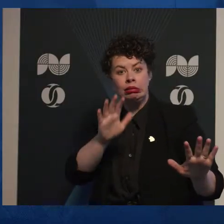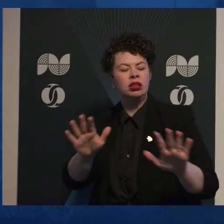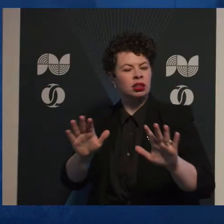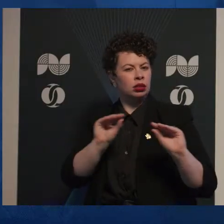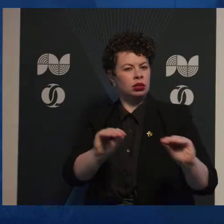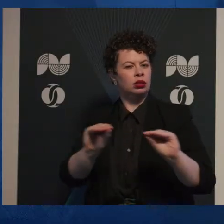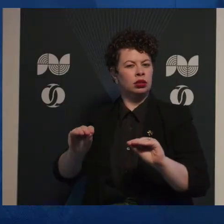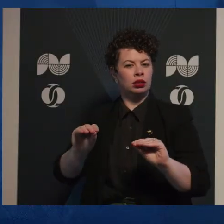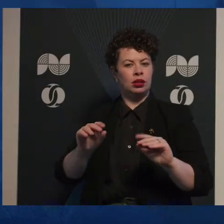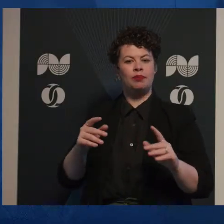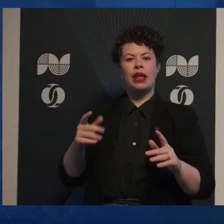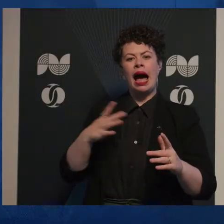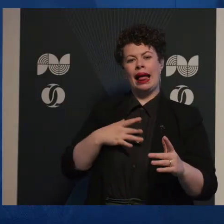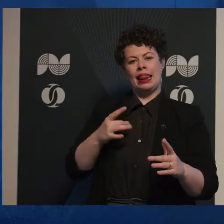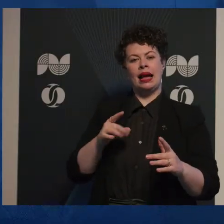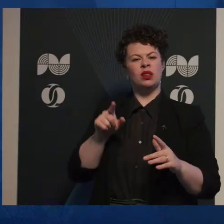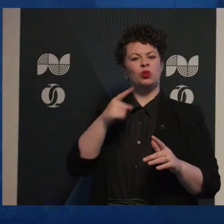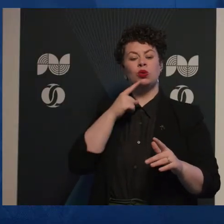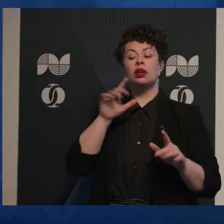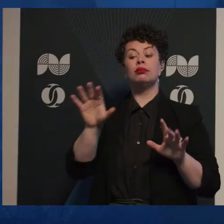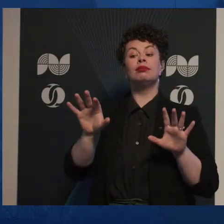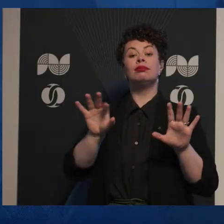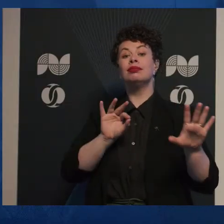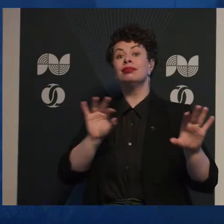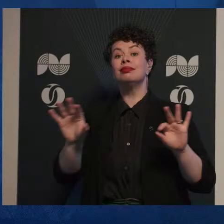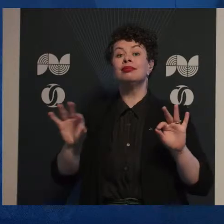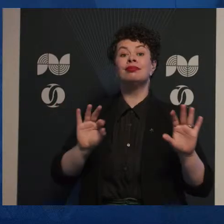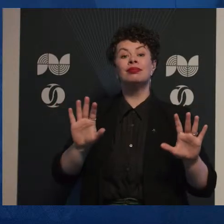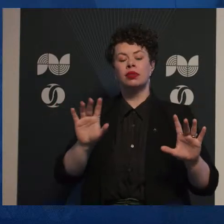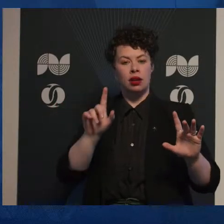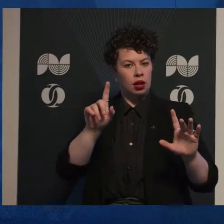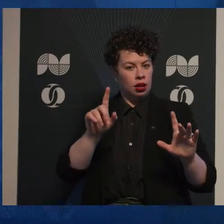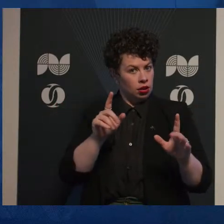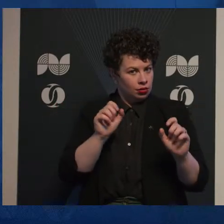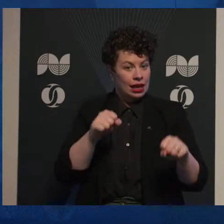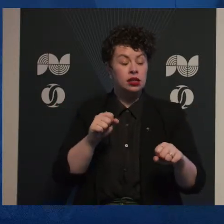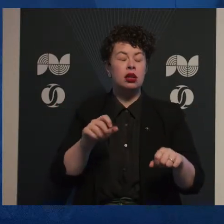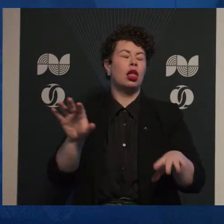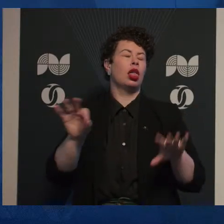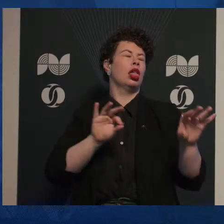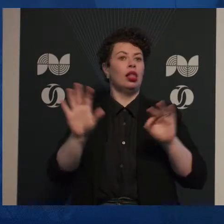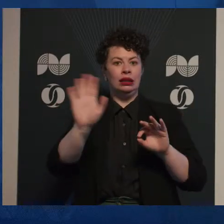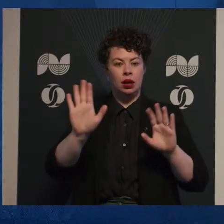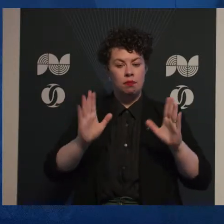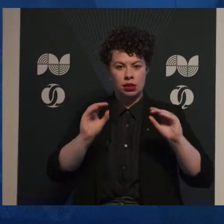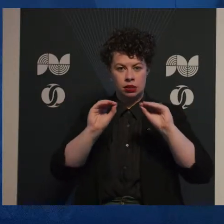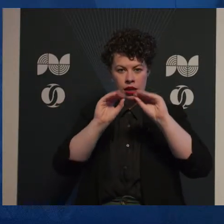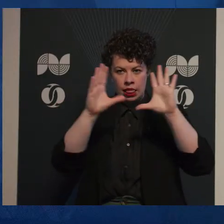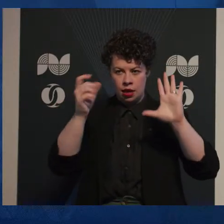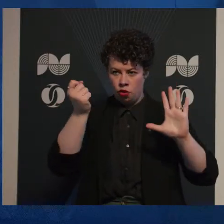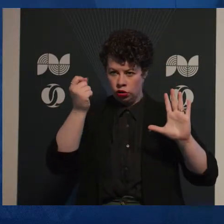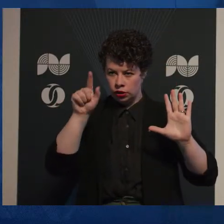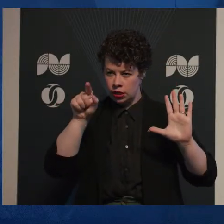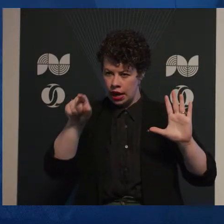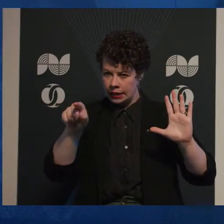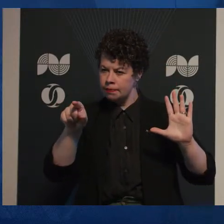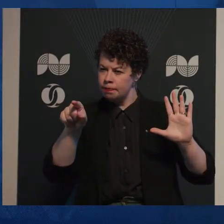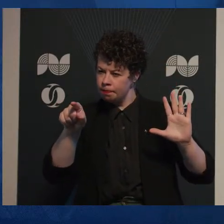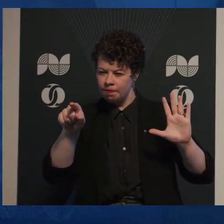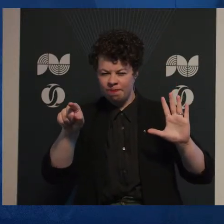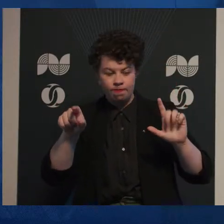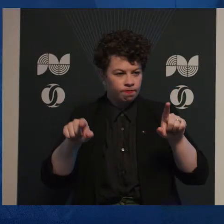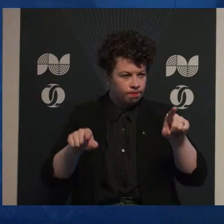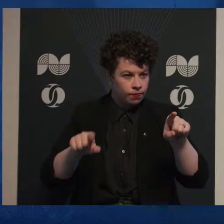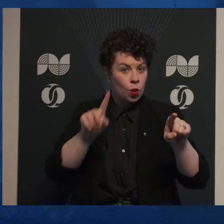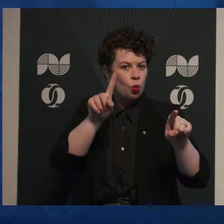you use the word curate, but it needs to be well curated, and there needs to be kind of clear objectives for policy. And I think we all know the